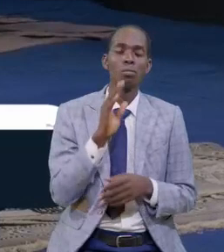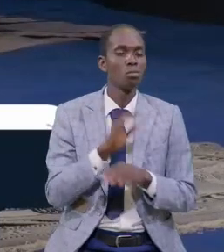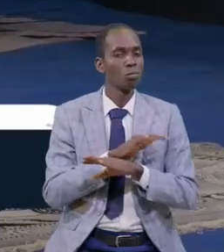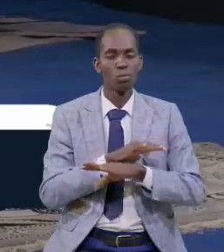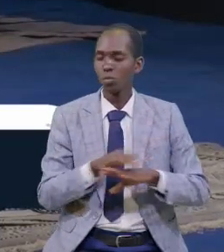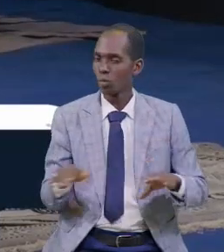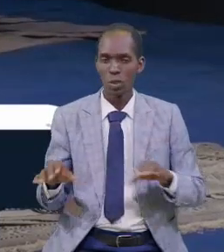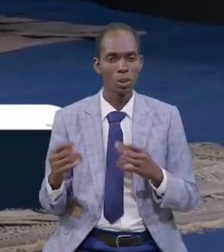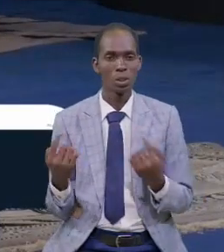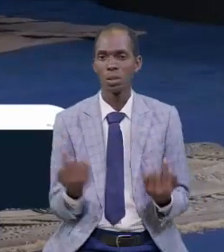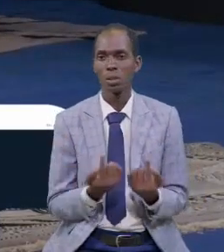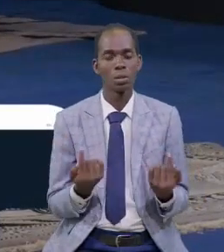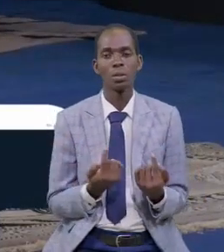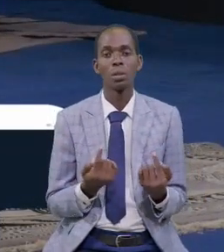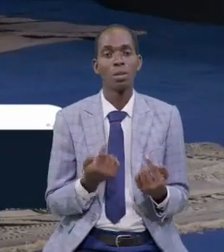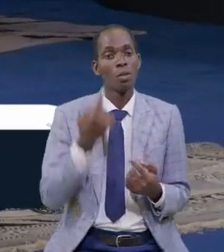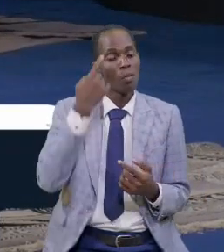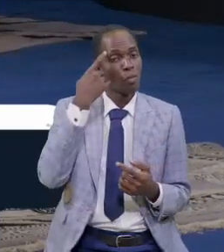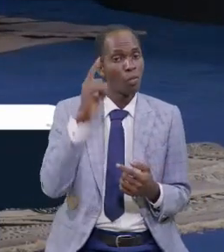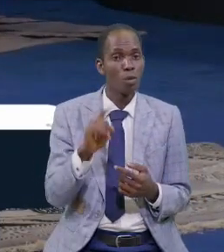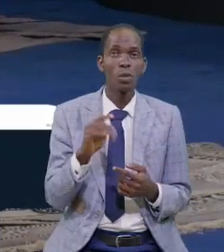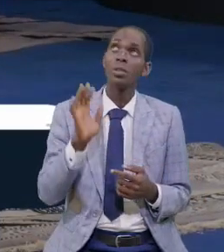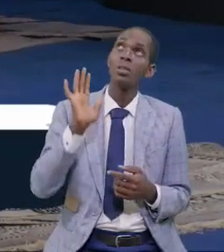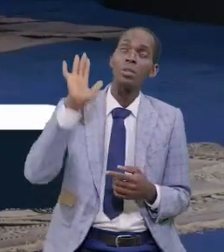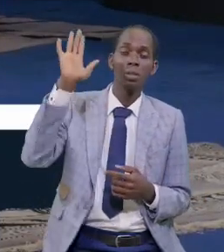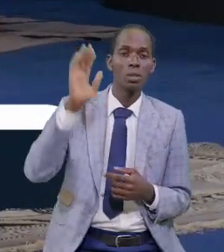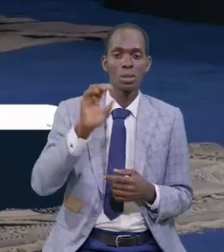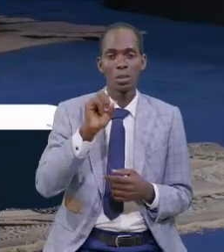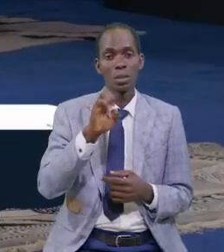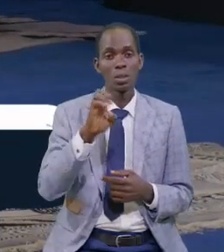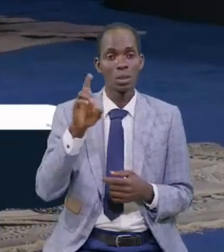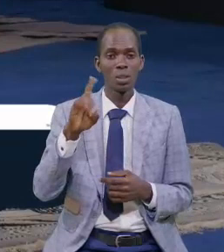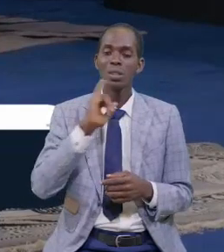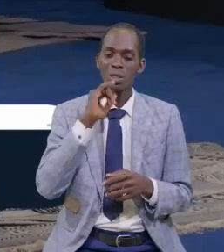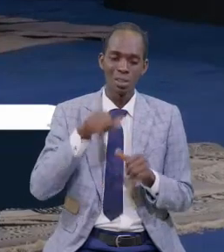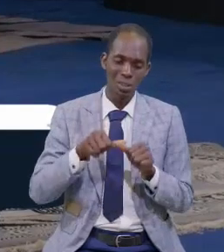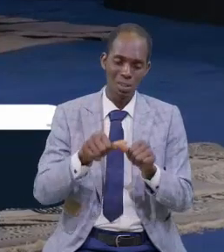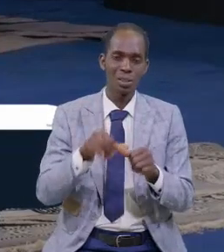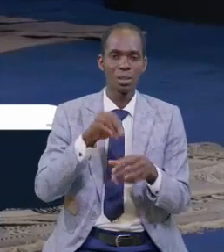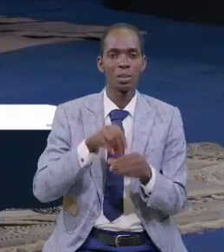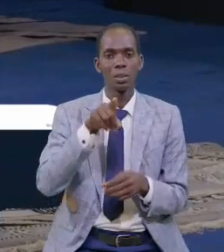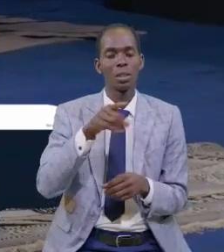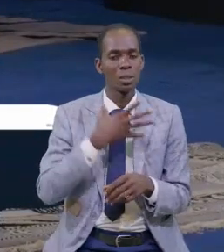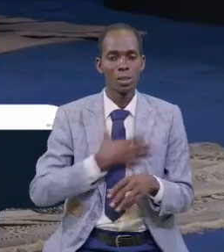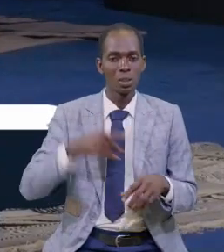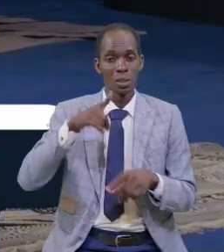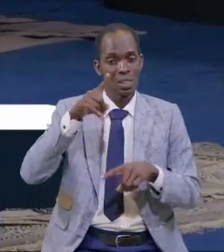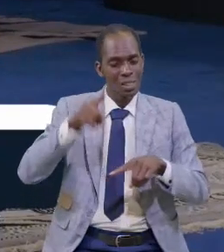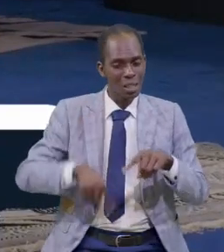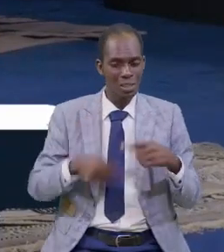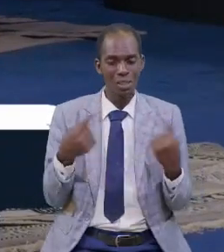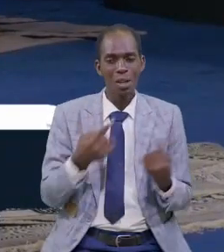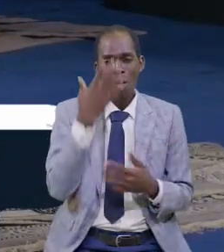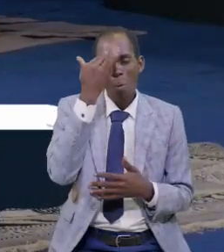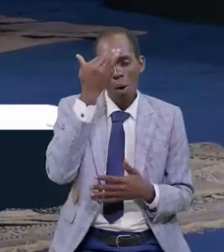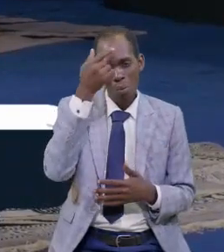seed remaineth in him, and he cannot sin because is born of God. Look at number